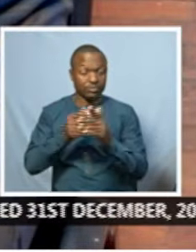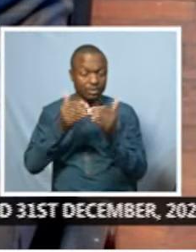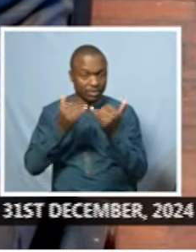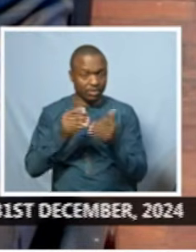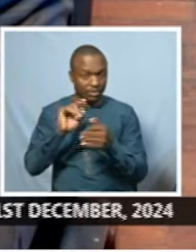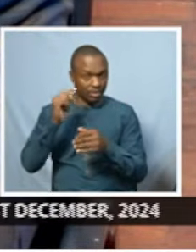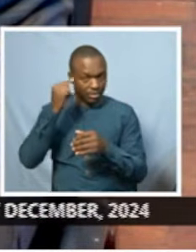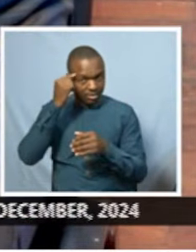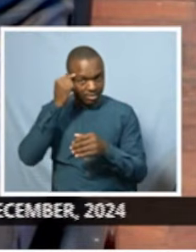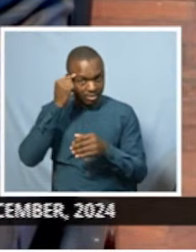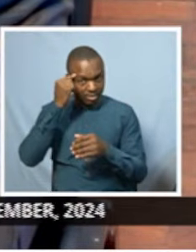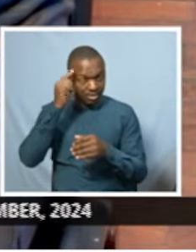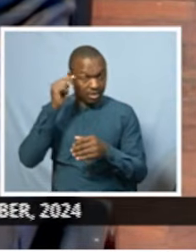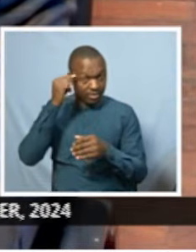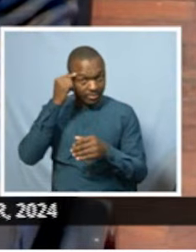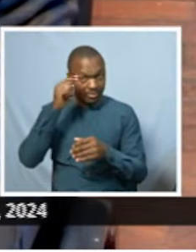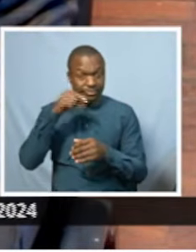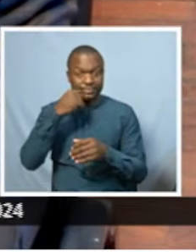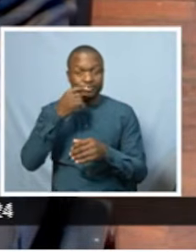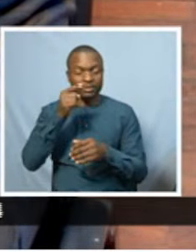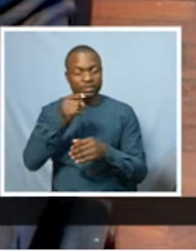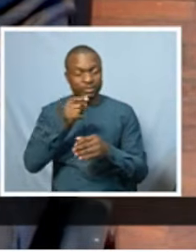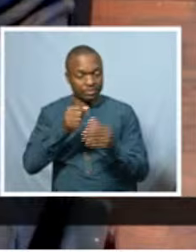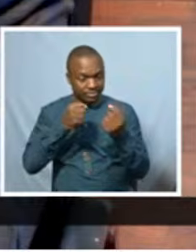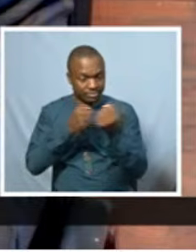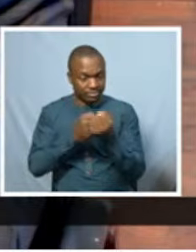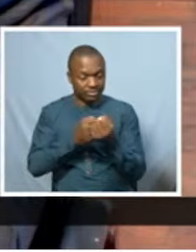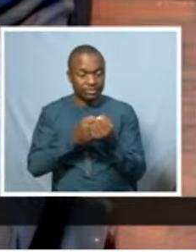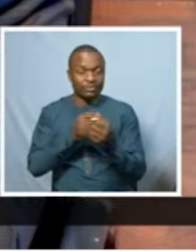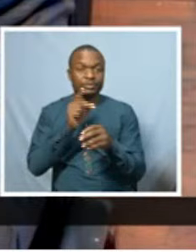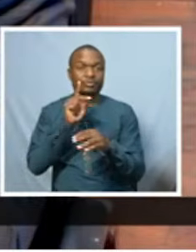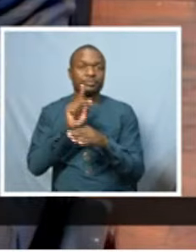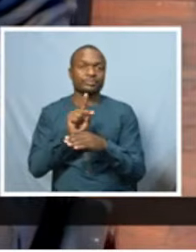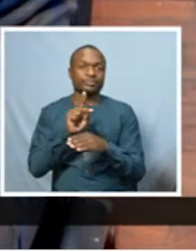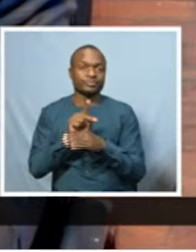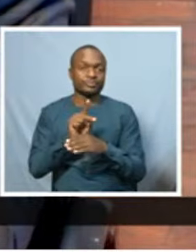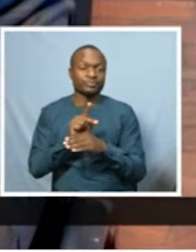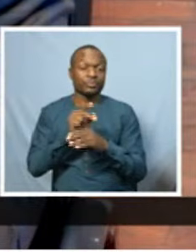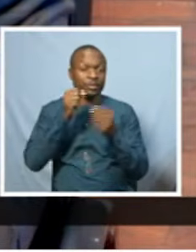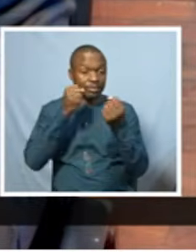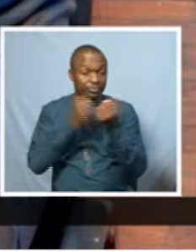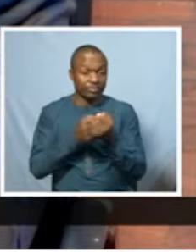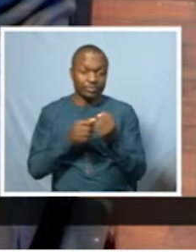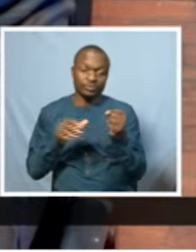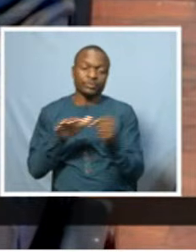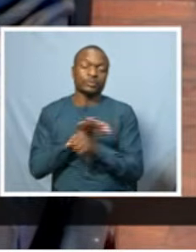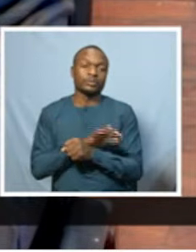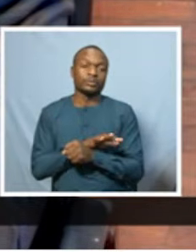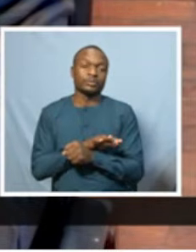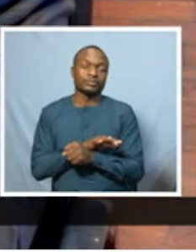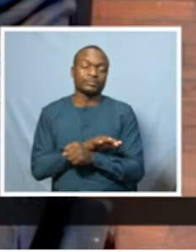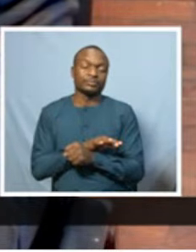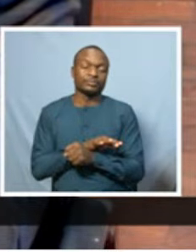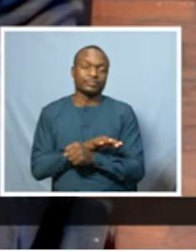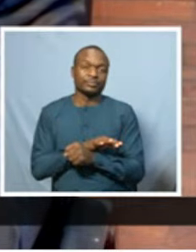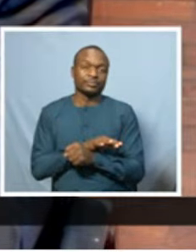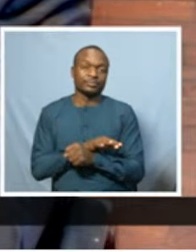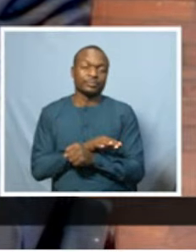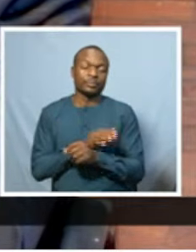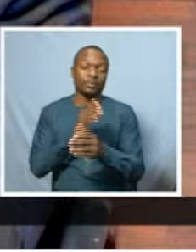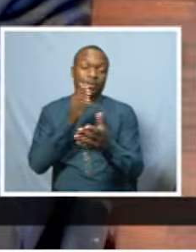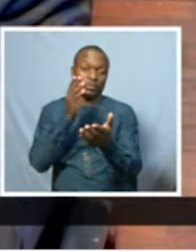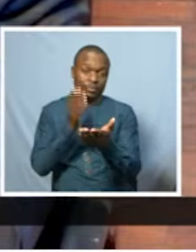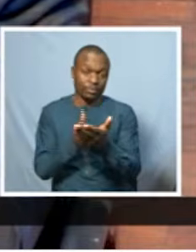government says when you are funding a project, fund it to its completion. So